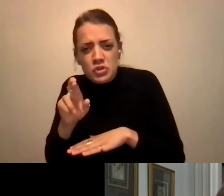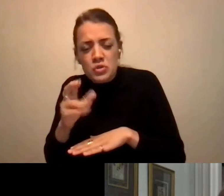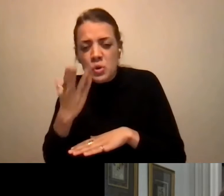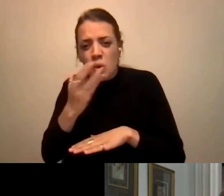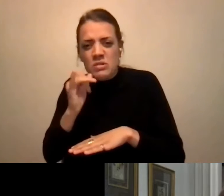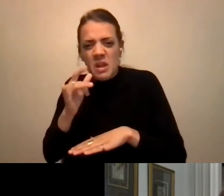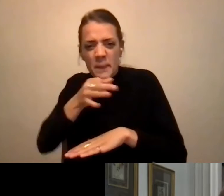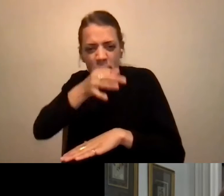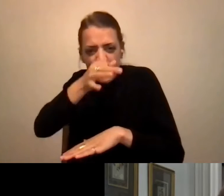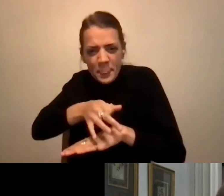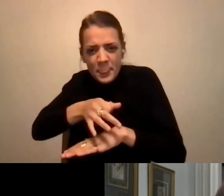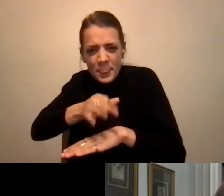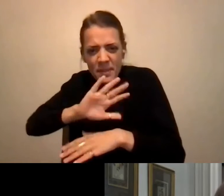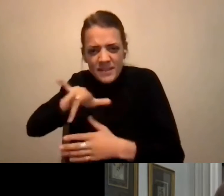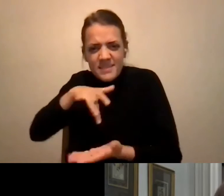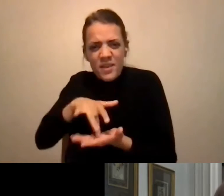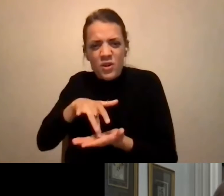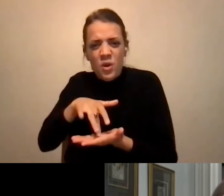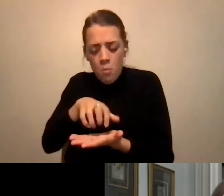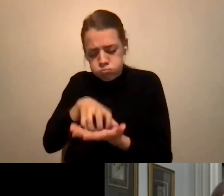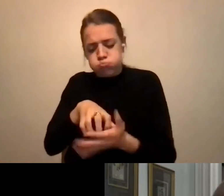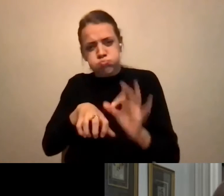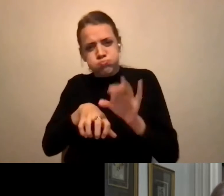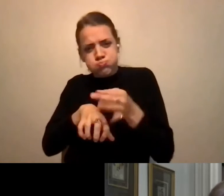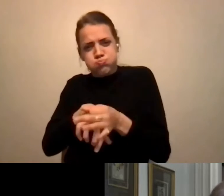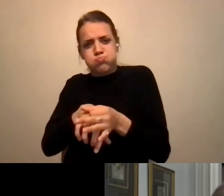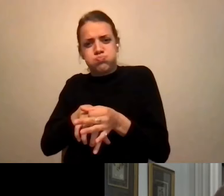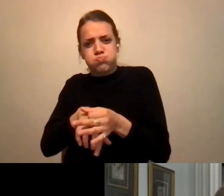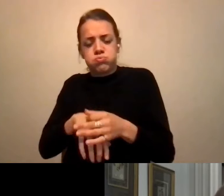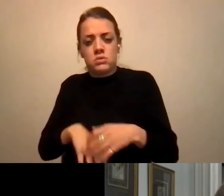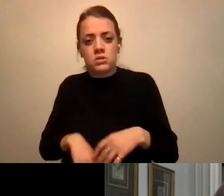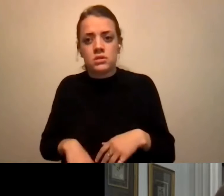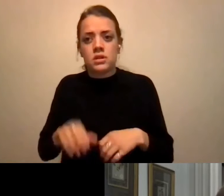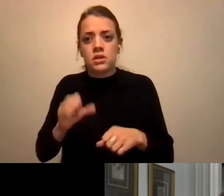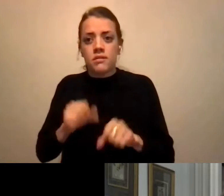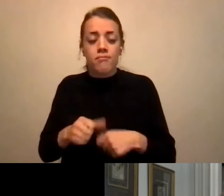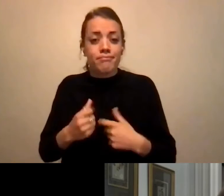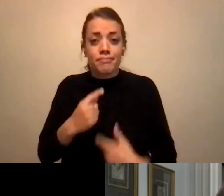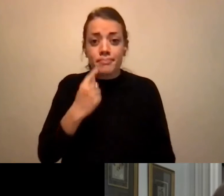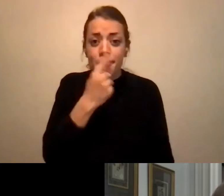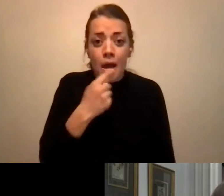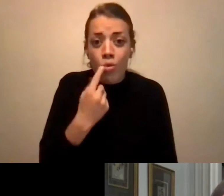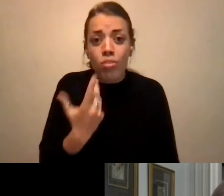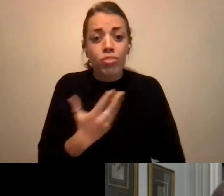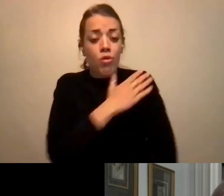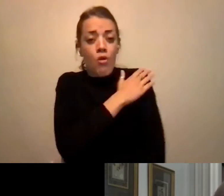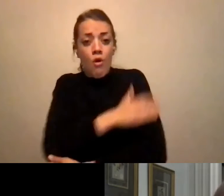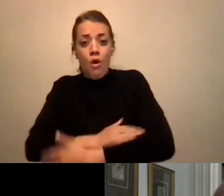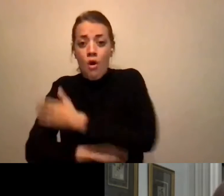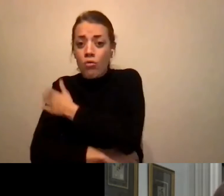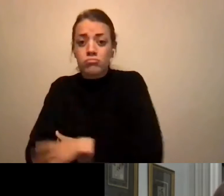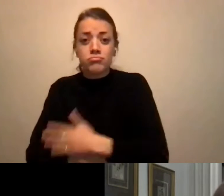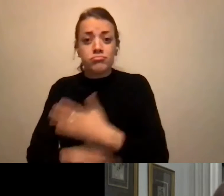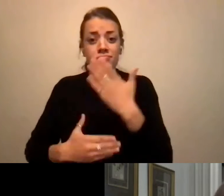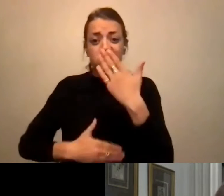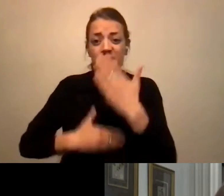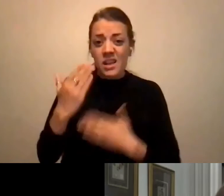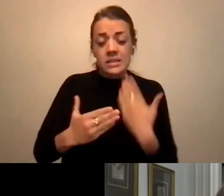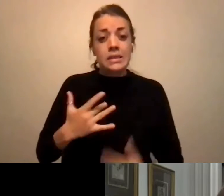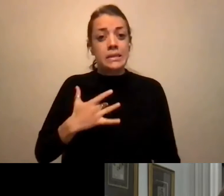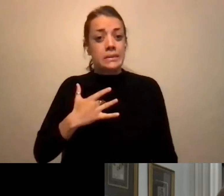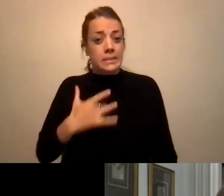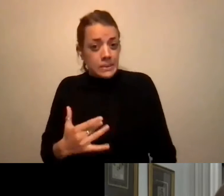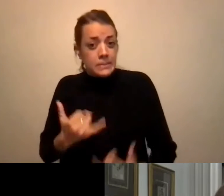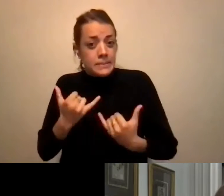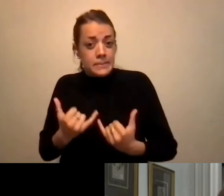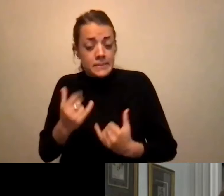the blister. They can be on your mouth, they can be on your arms or on your hand. Most commonly right now,